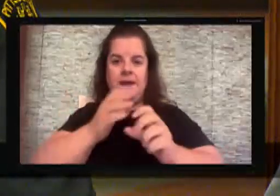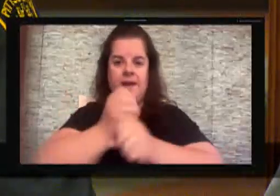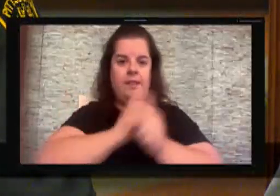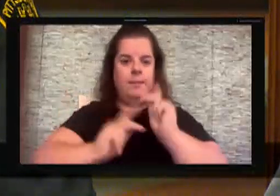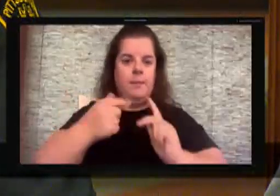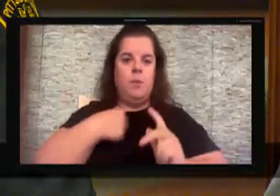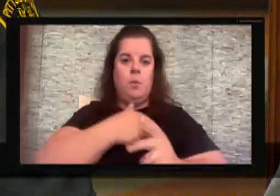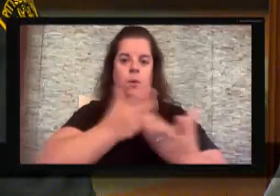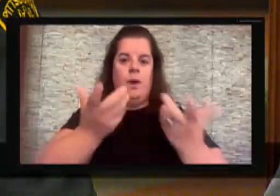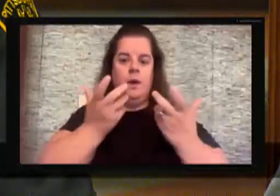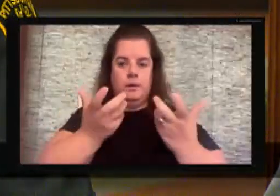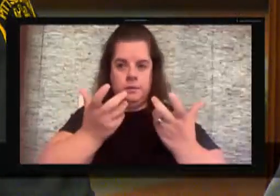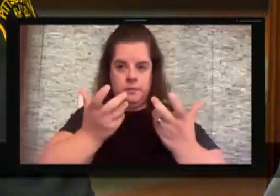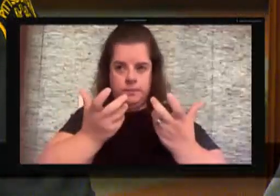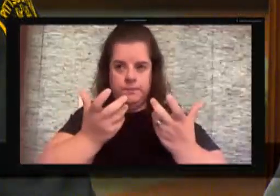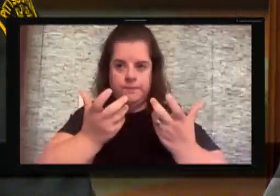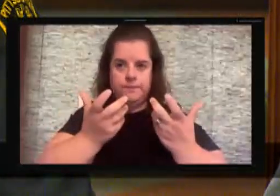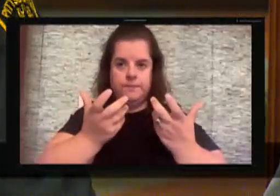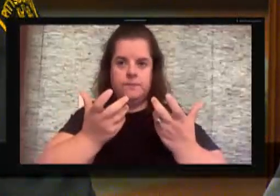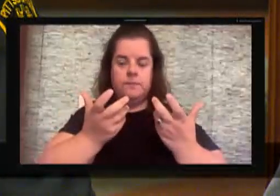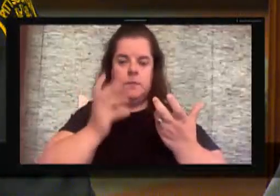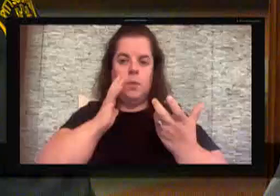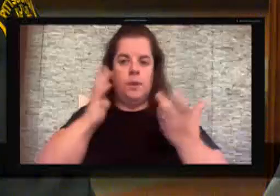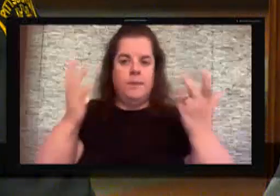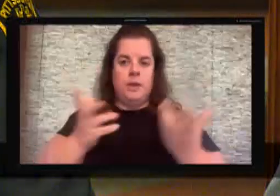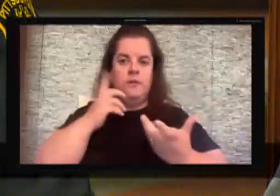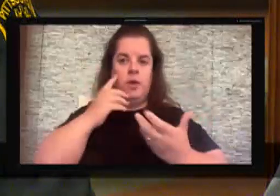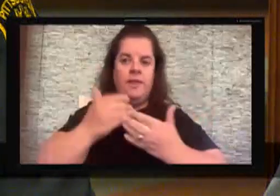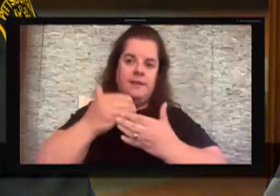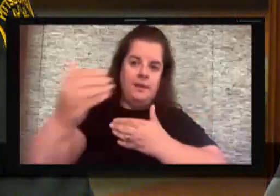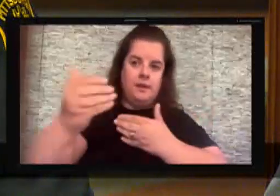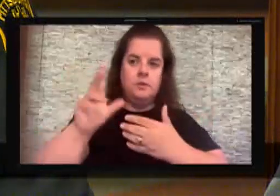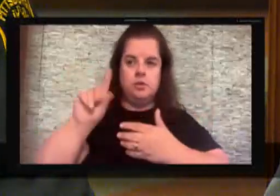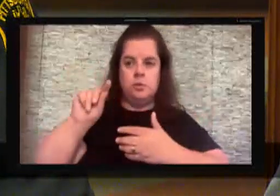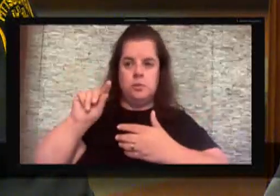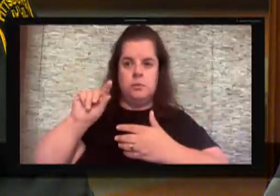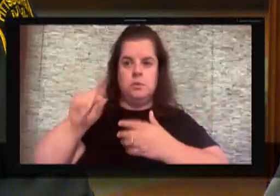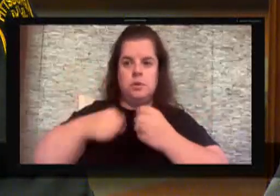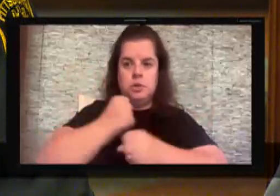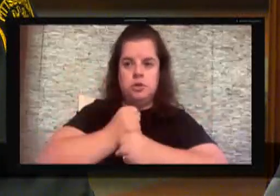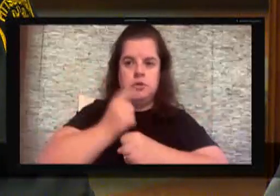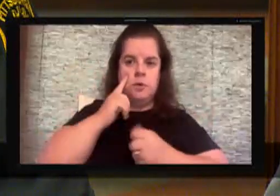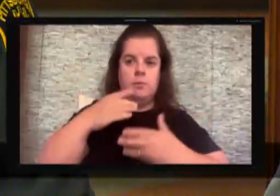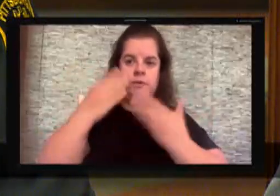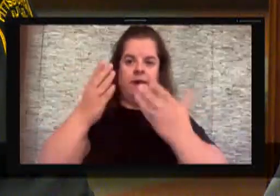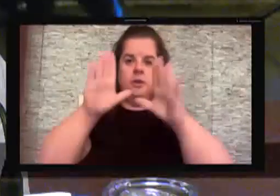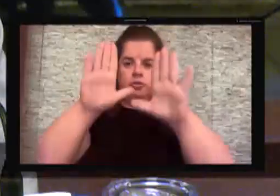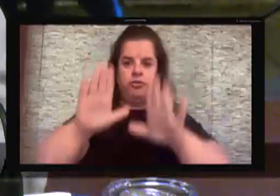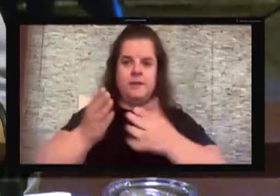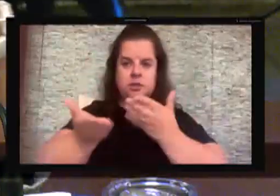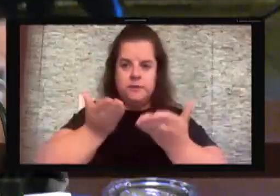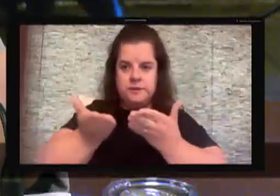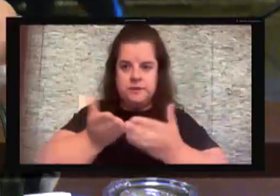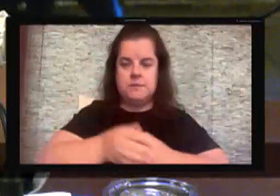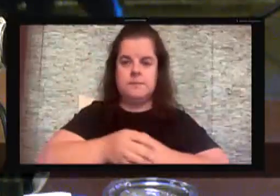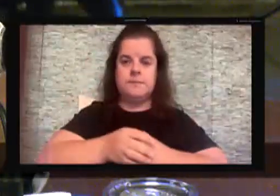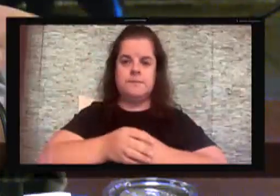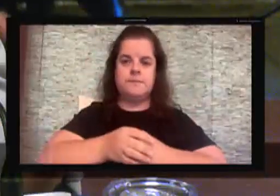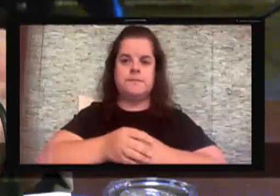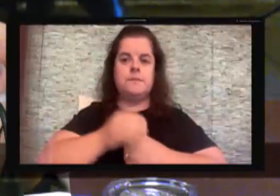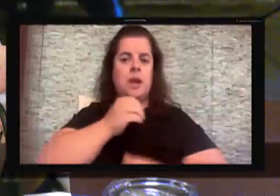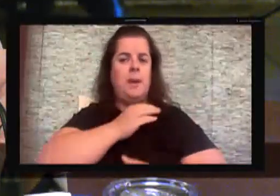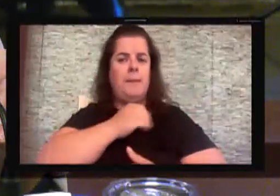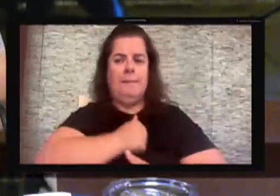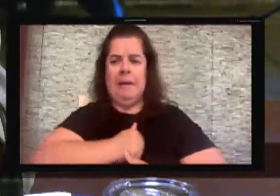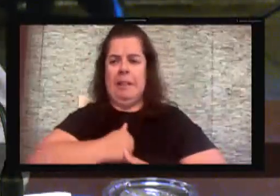be here for the next 20 years and provide great service to the citizens. Sure. And apologies if we've